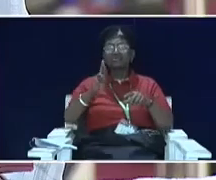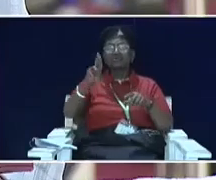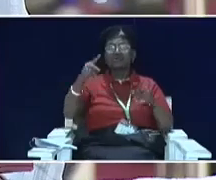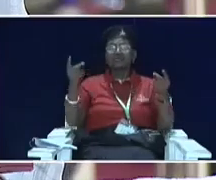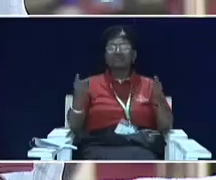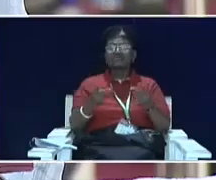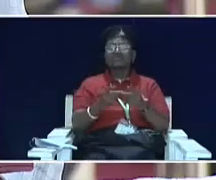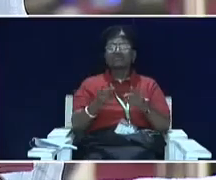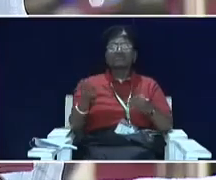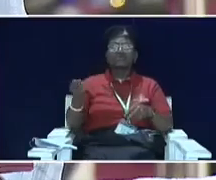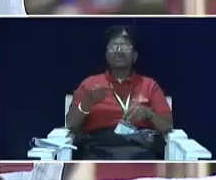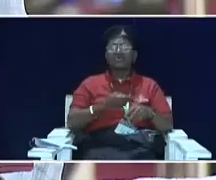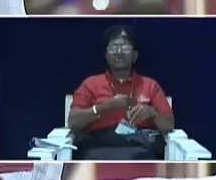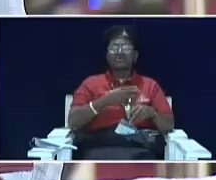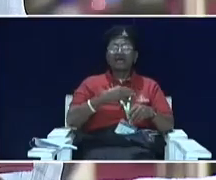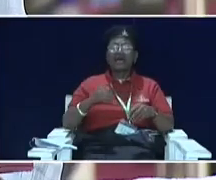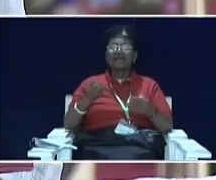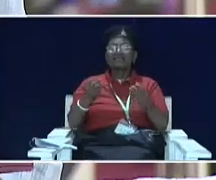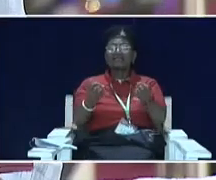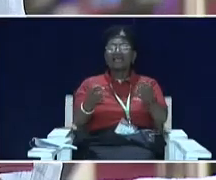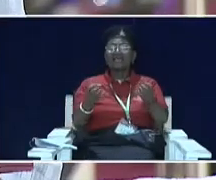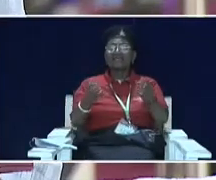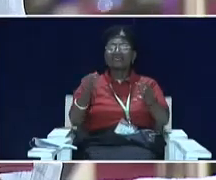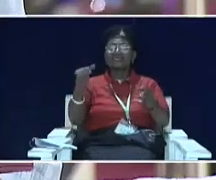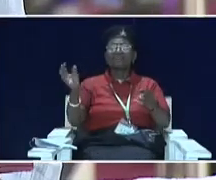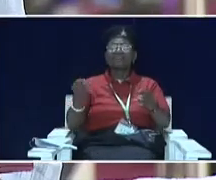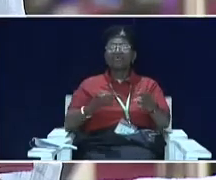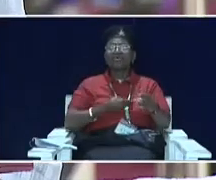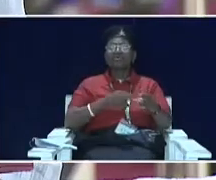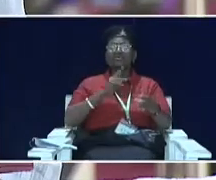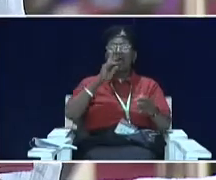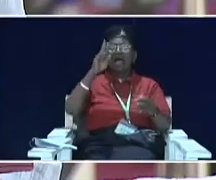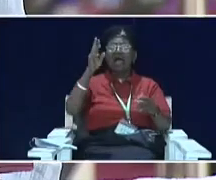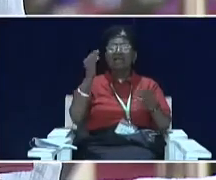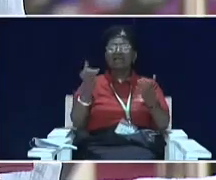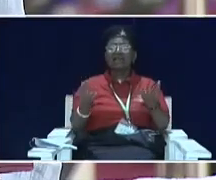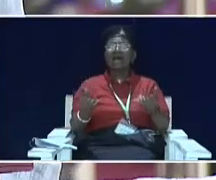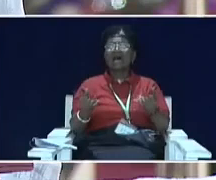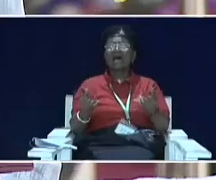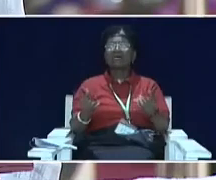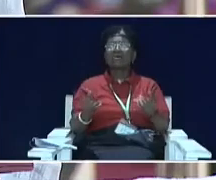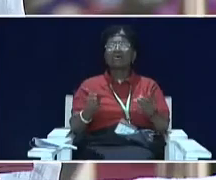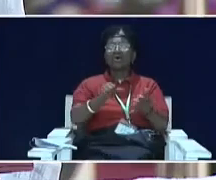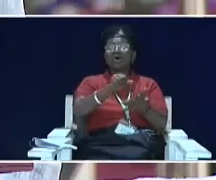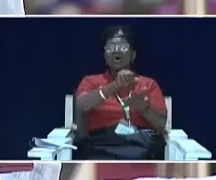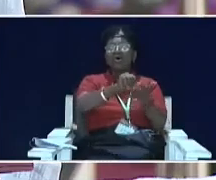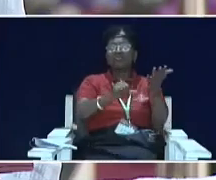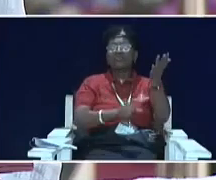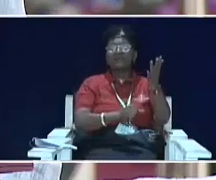and many of us are now operating from the mountaintop.